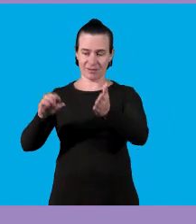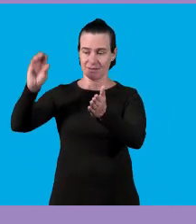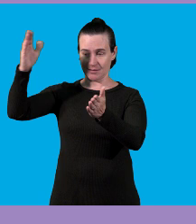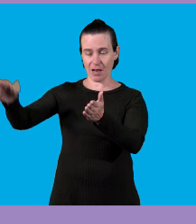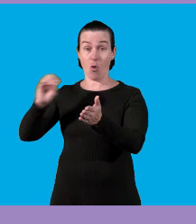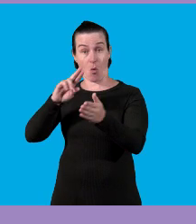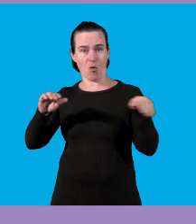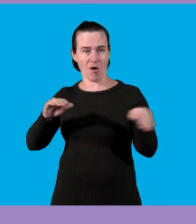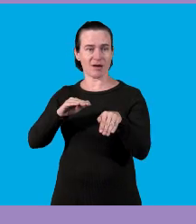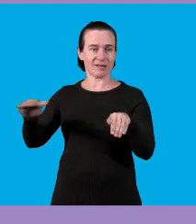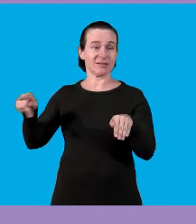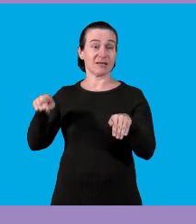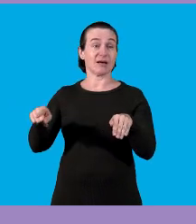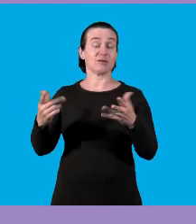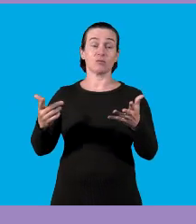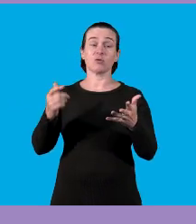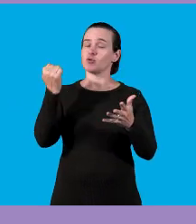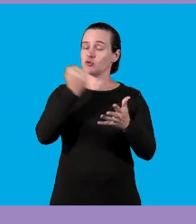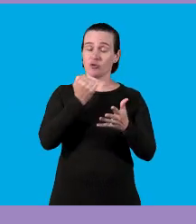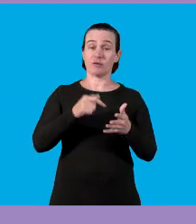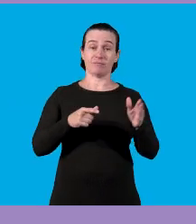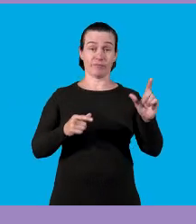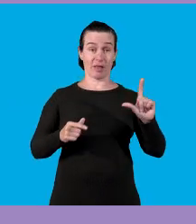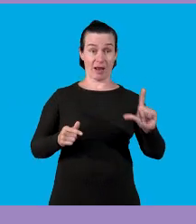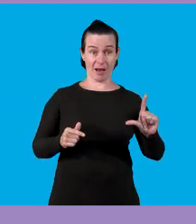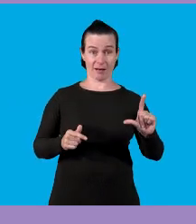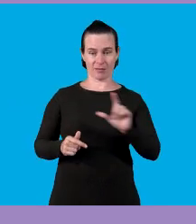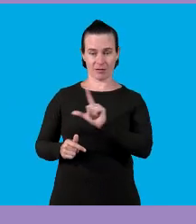corresponding angles